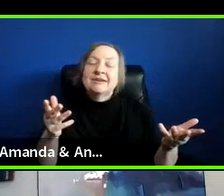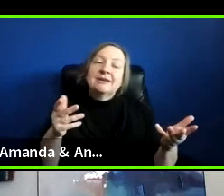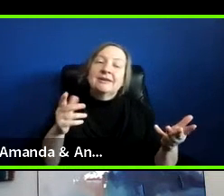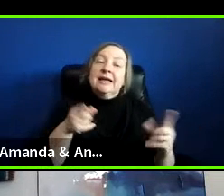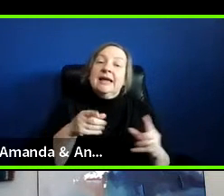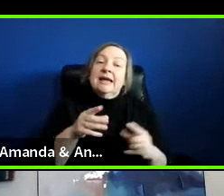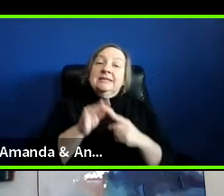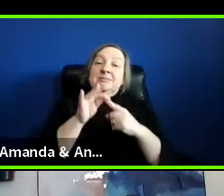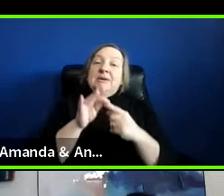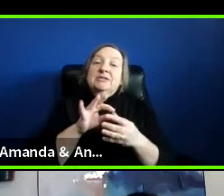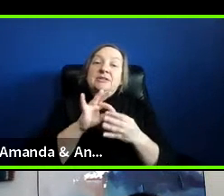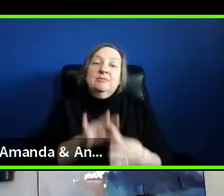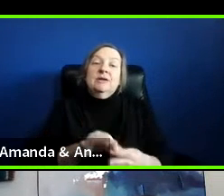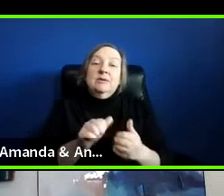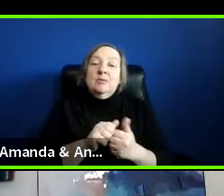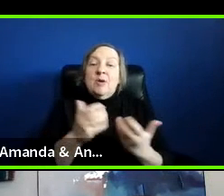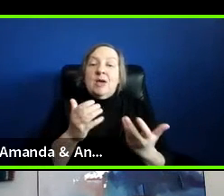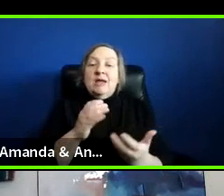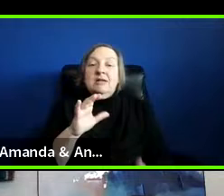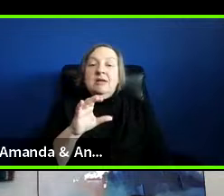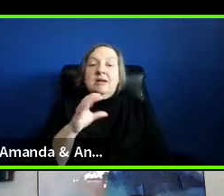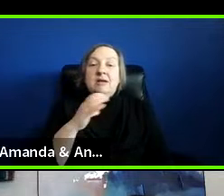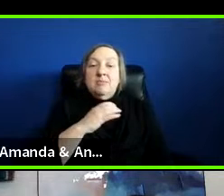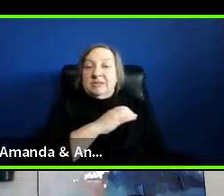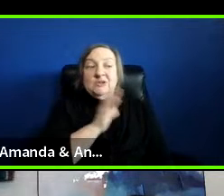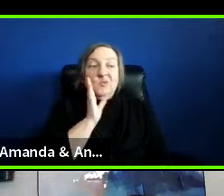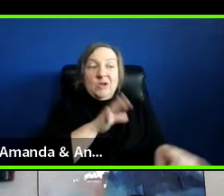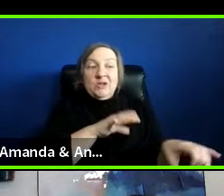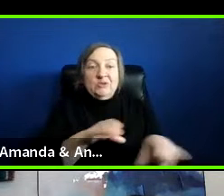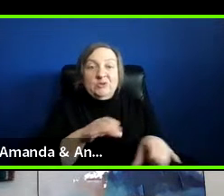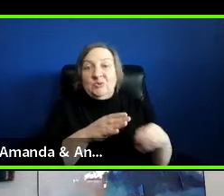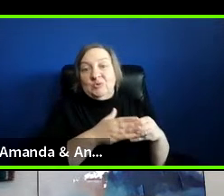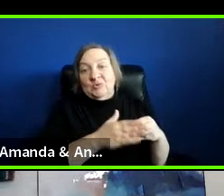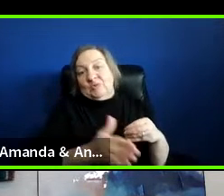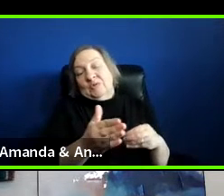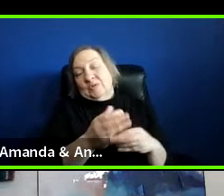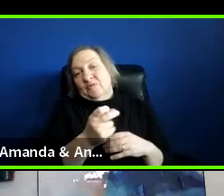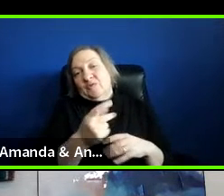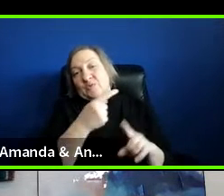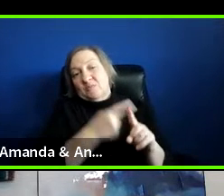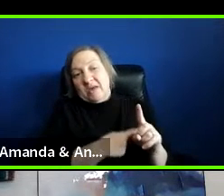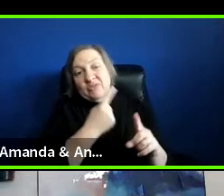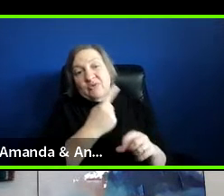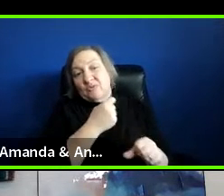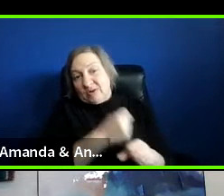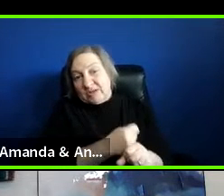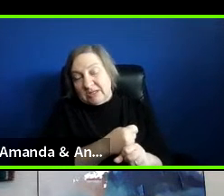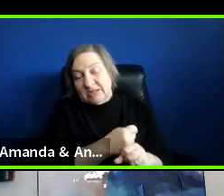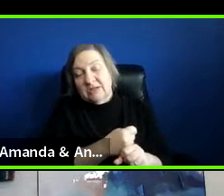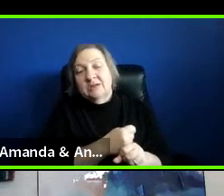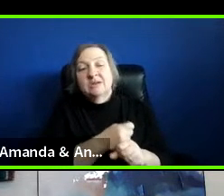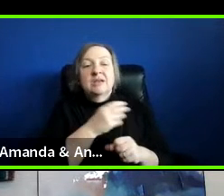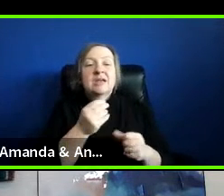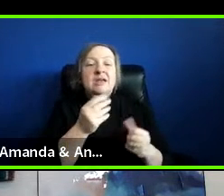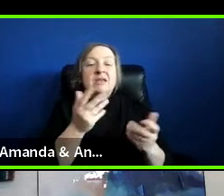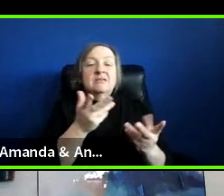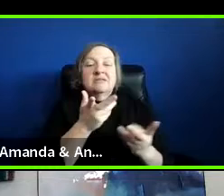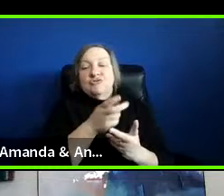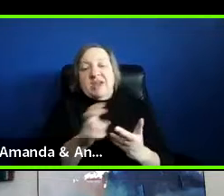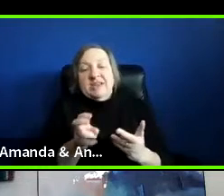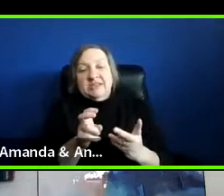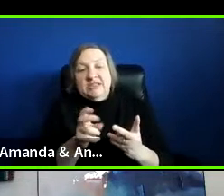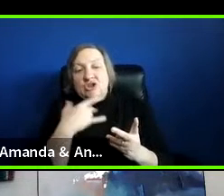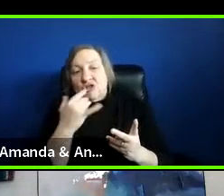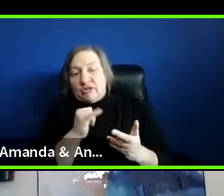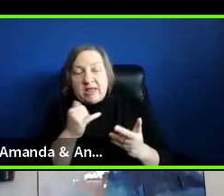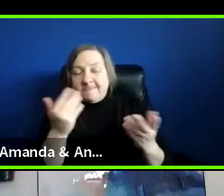to what the work the commission may be doing over the course of the next several months or year, and as well as what the transition means. But